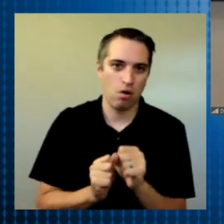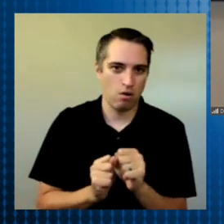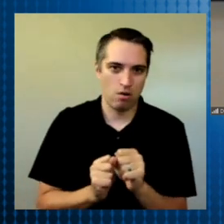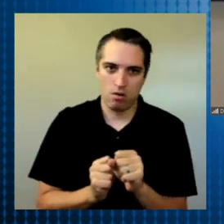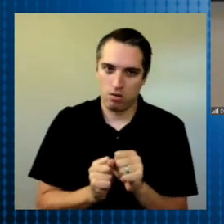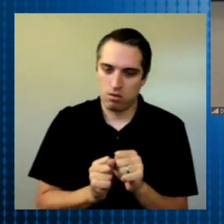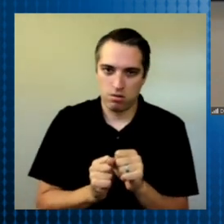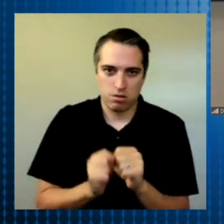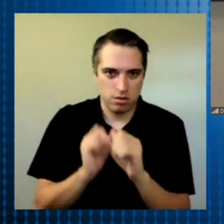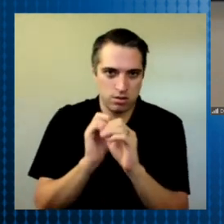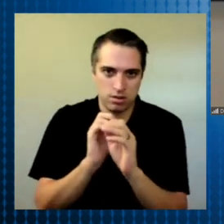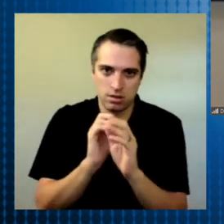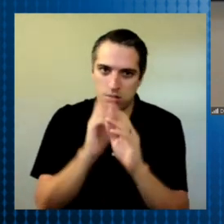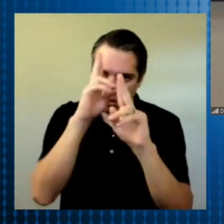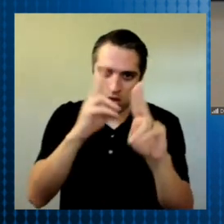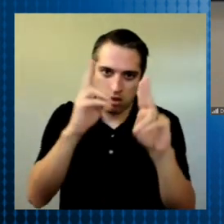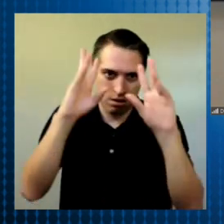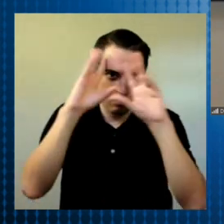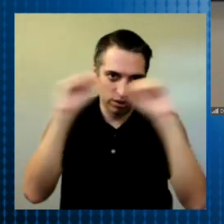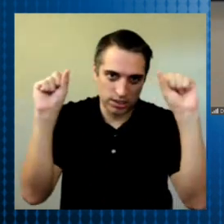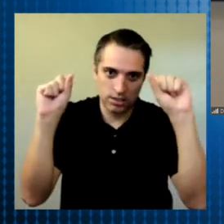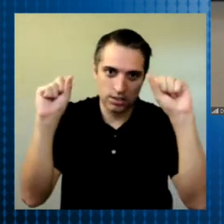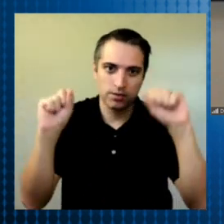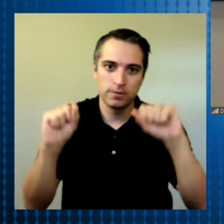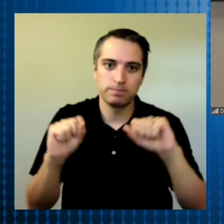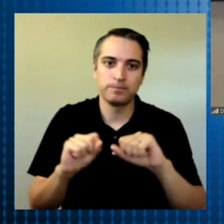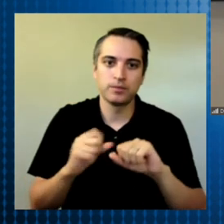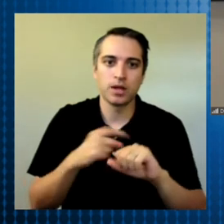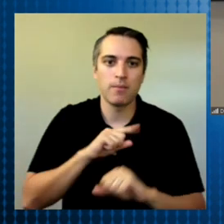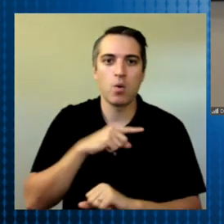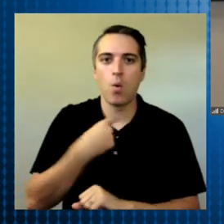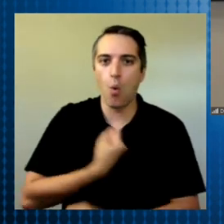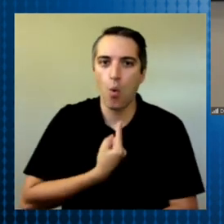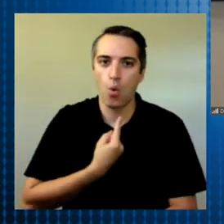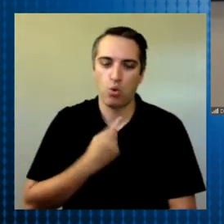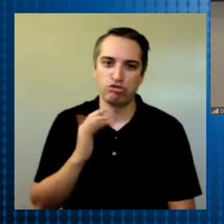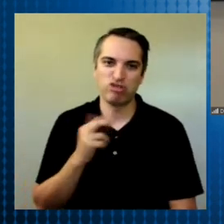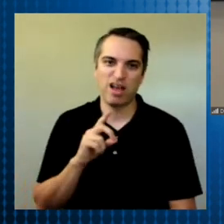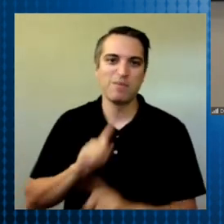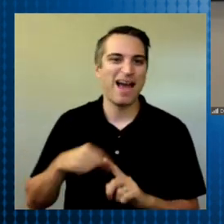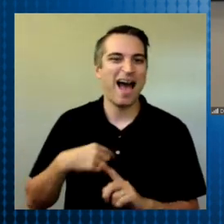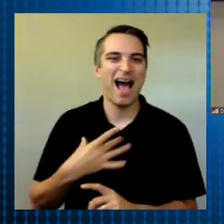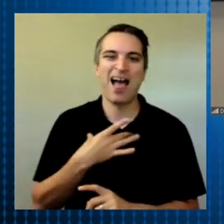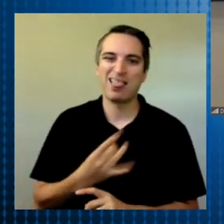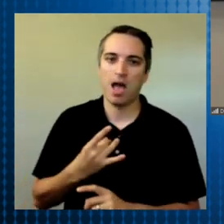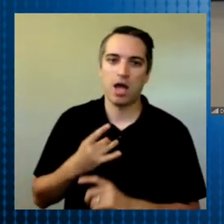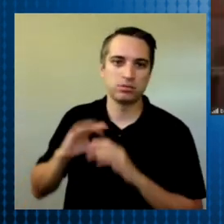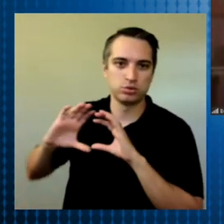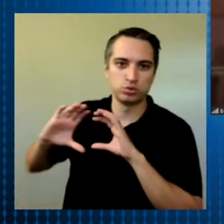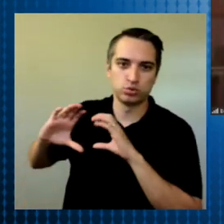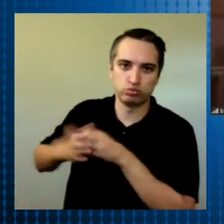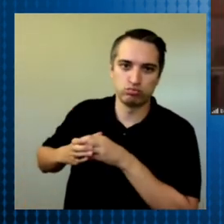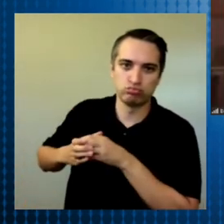only child, but I like posses. I have four or five guys that we've been through everything